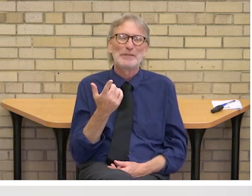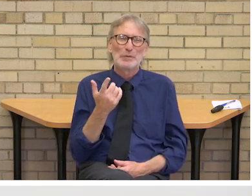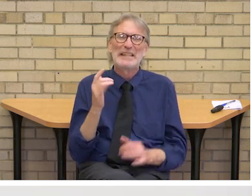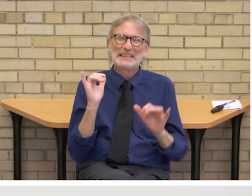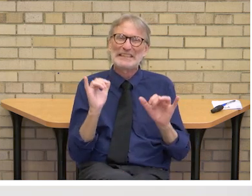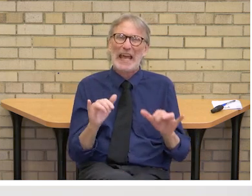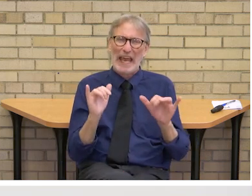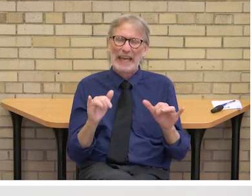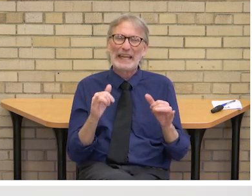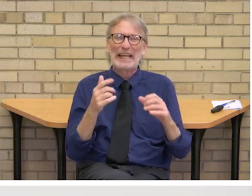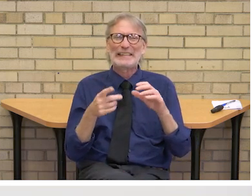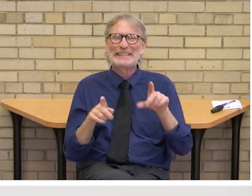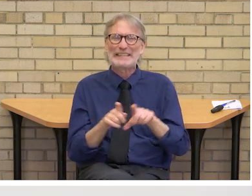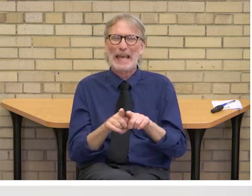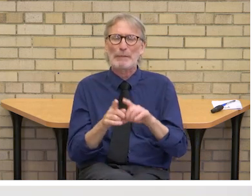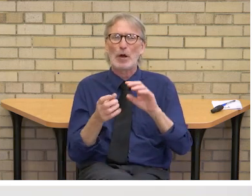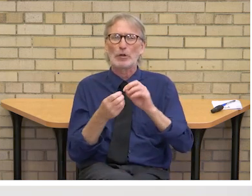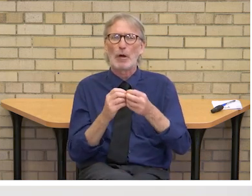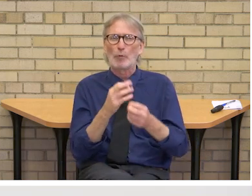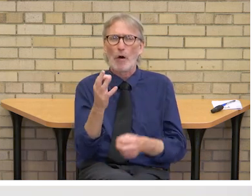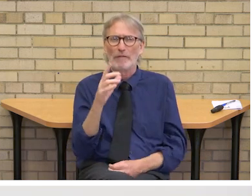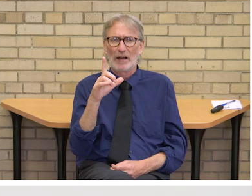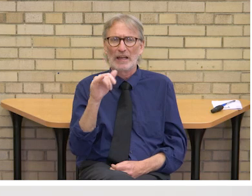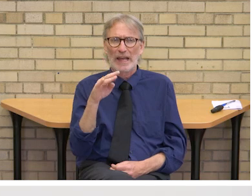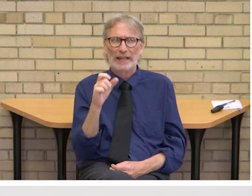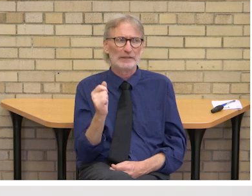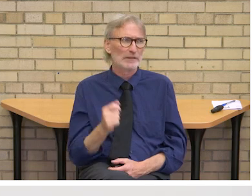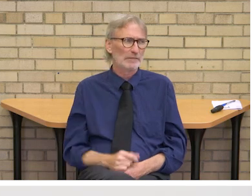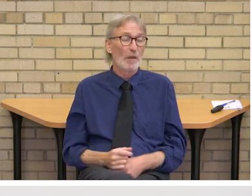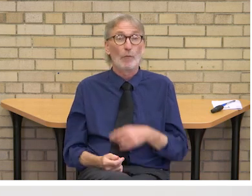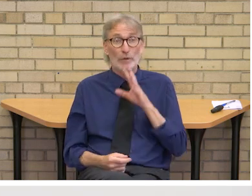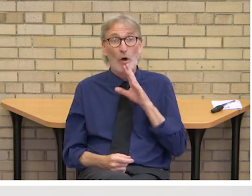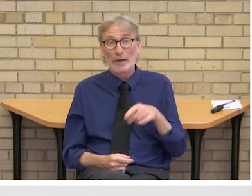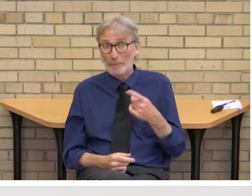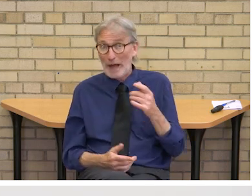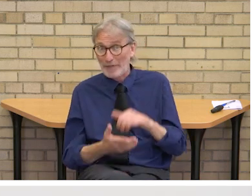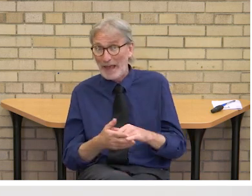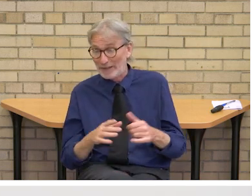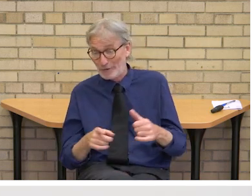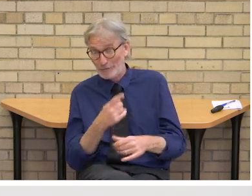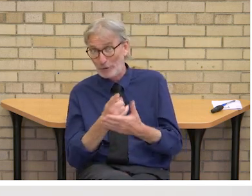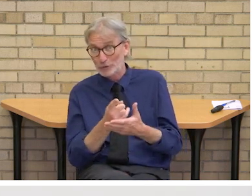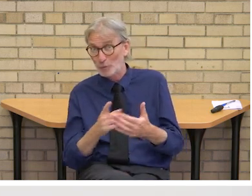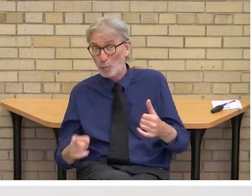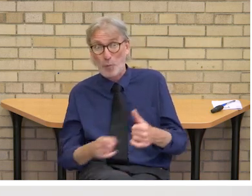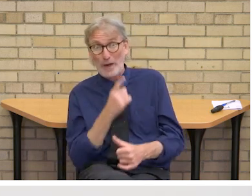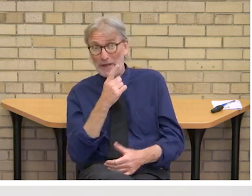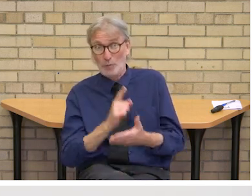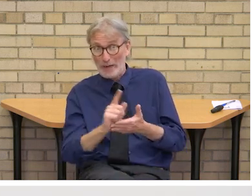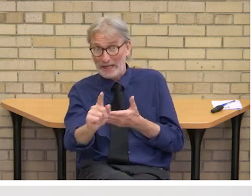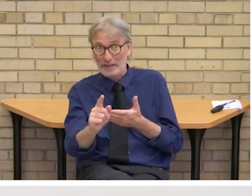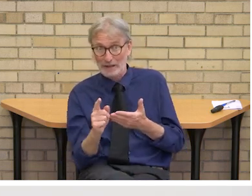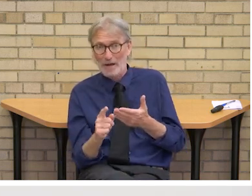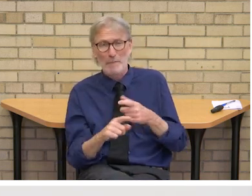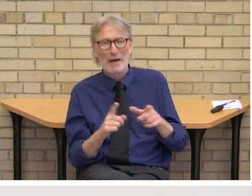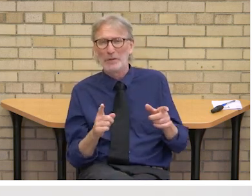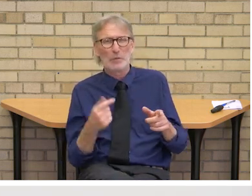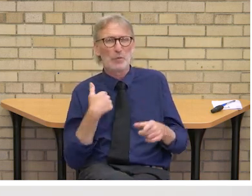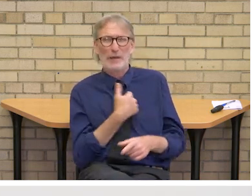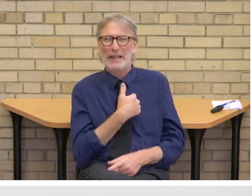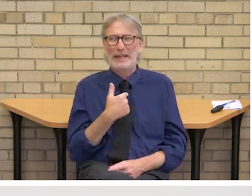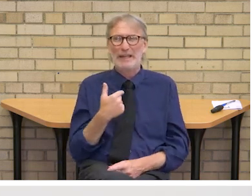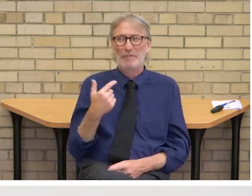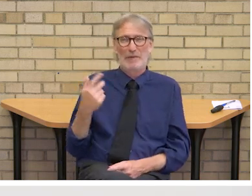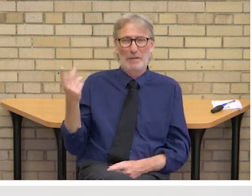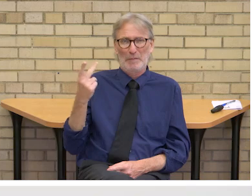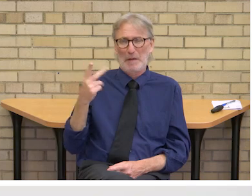of that project. We did have, we brought it up within the first week when that was getting started, and it was determined between us and PennDOT